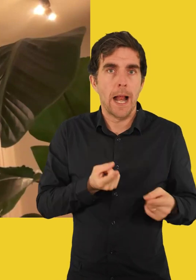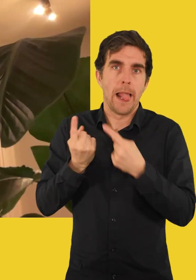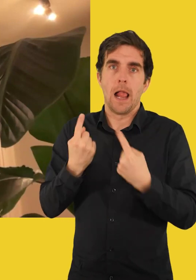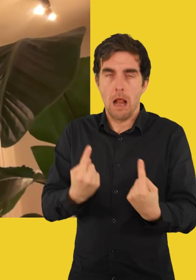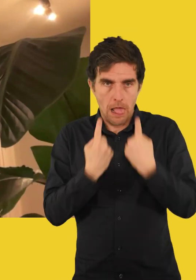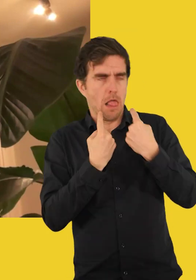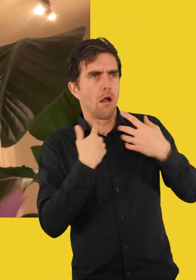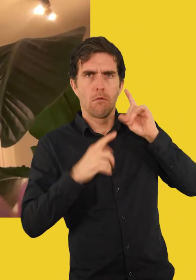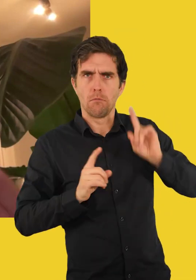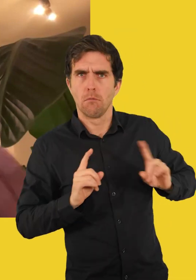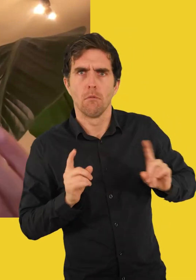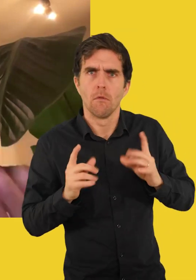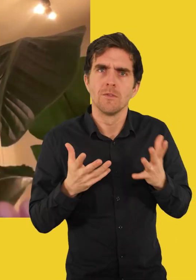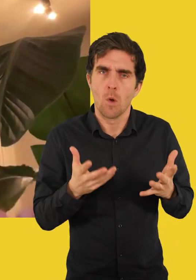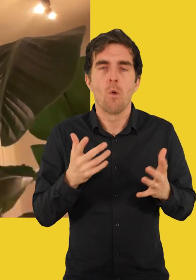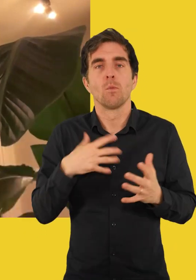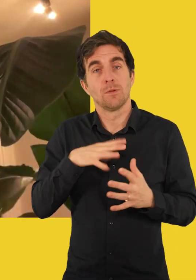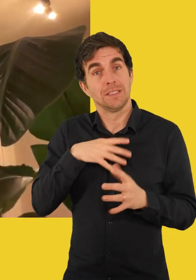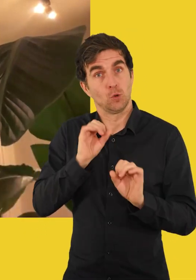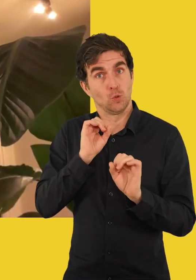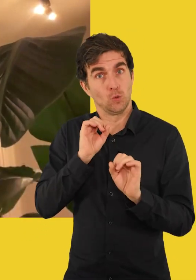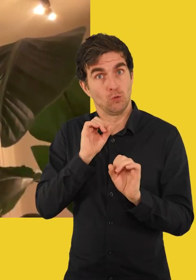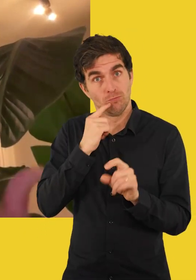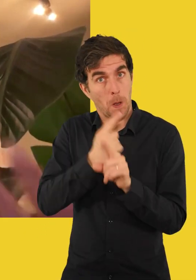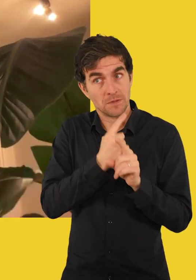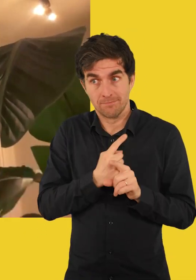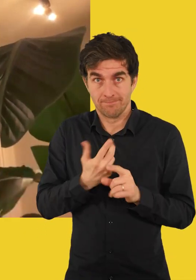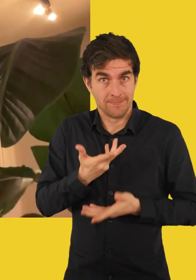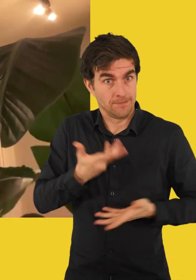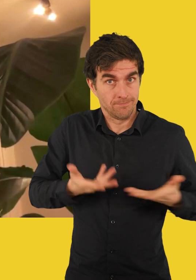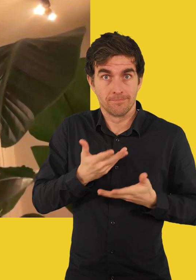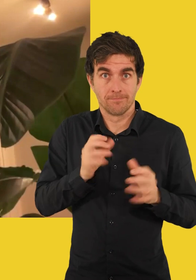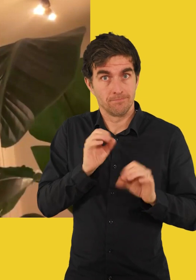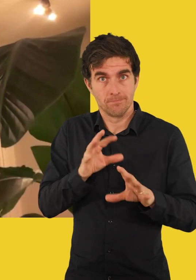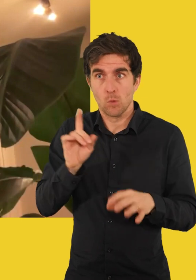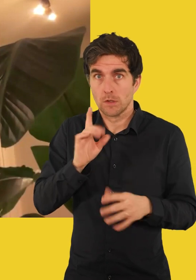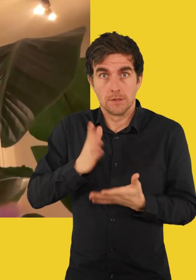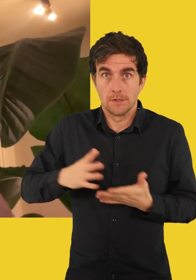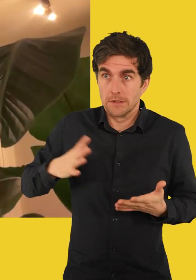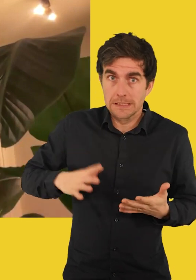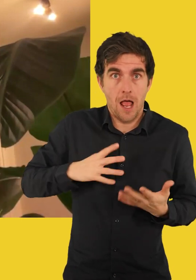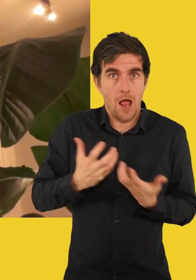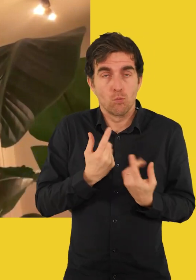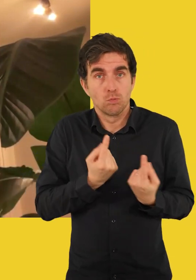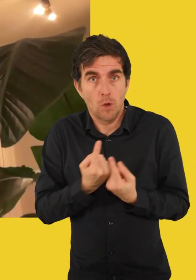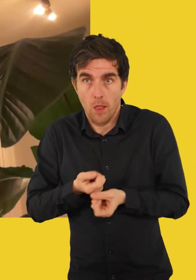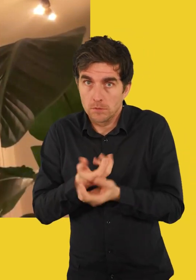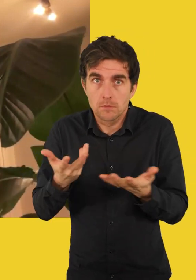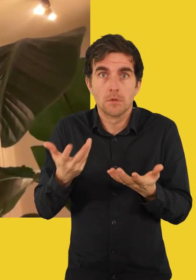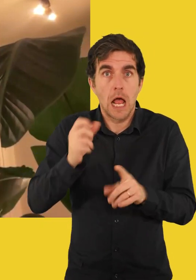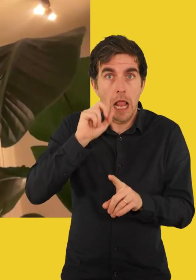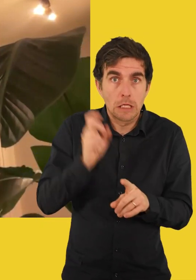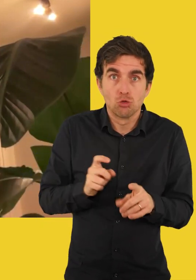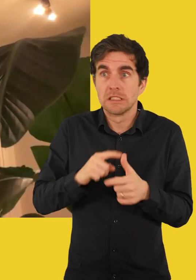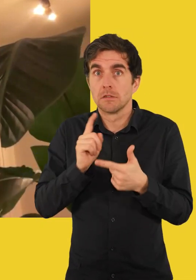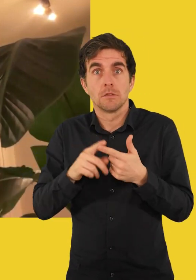in environmental debates, in a way that basically their needs for essential resources, such as electricity or